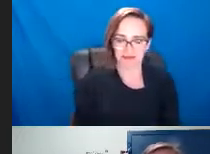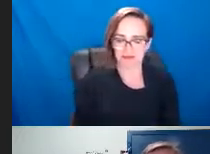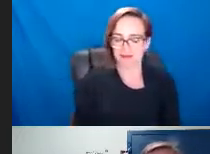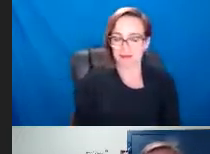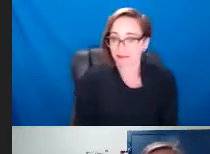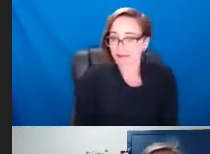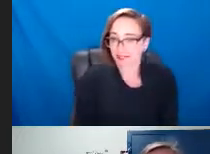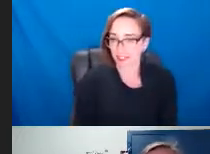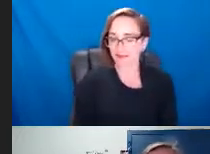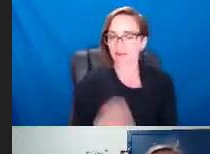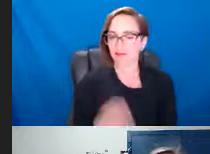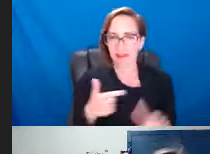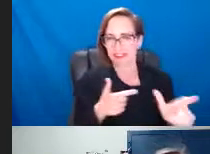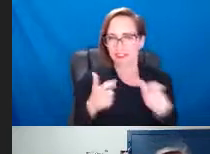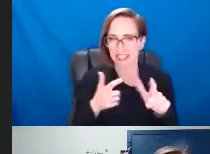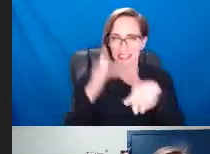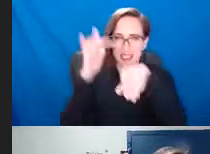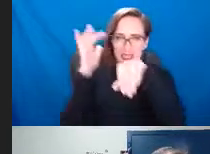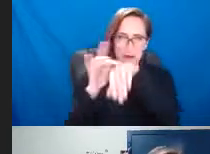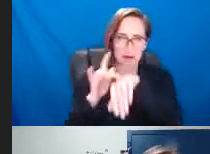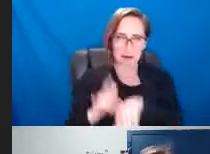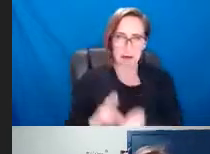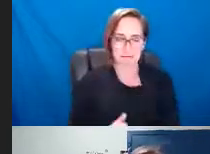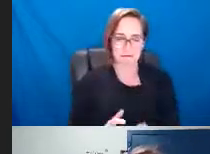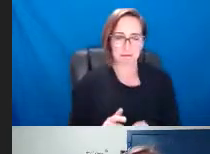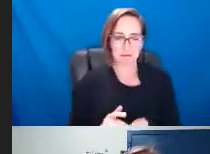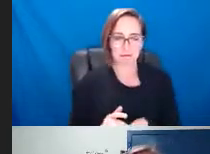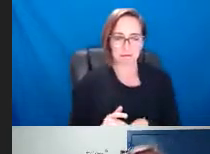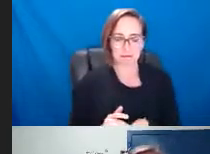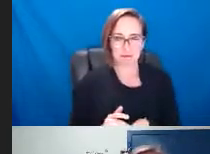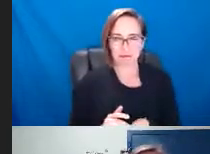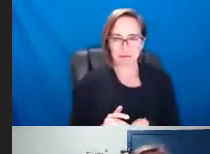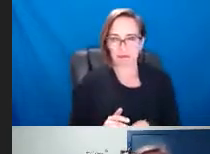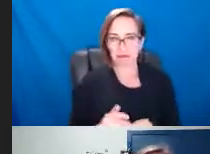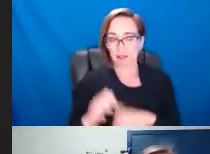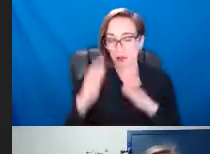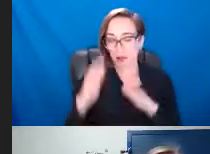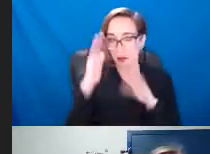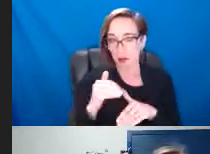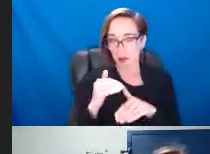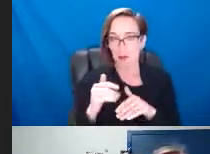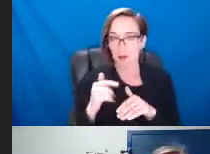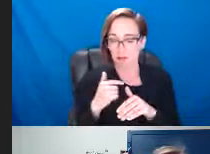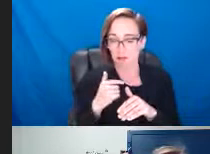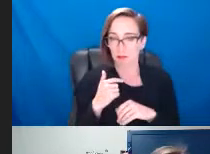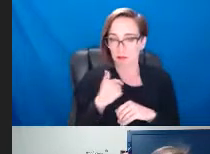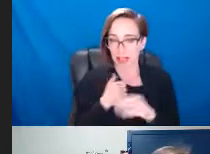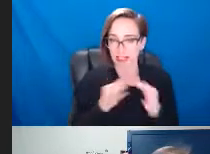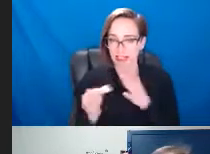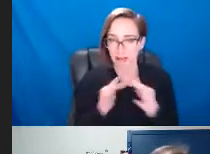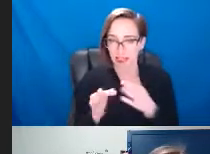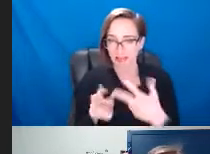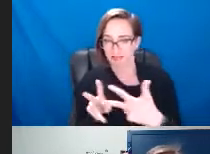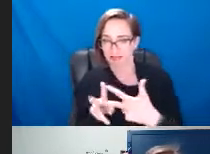a very quick overview of this, and I hope I did both of those forms